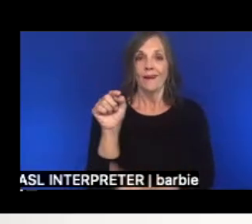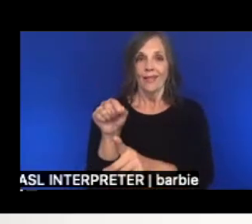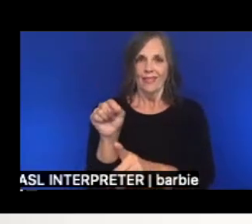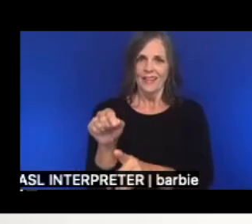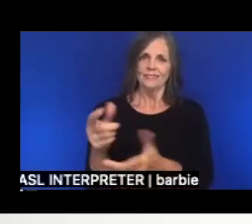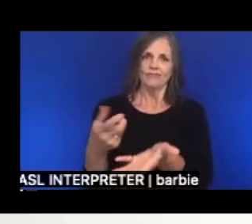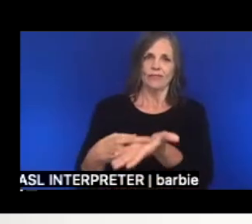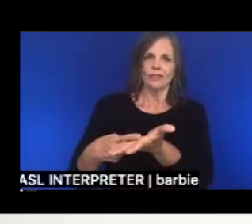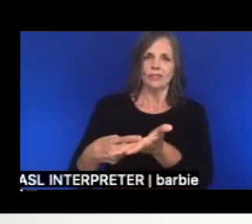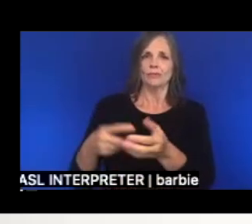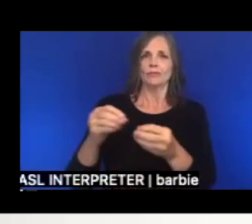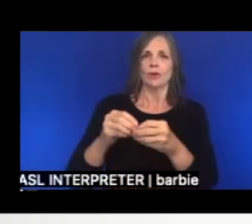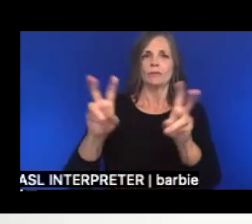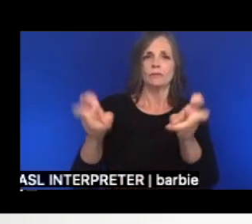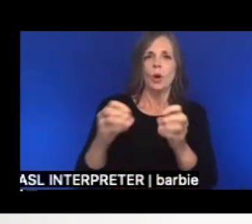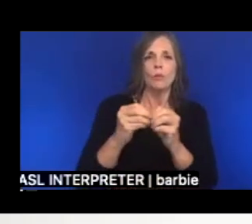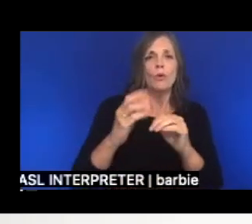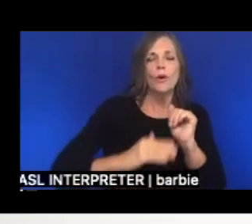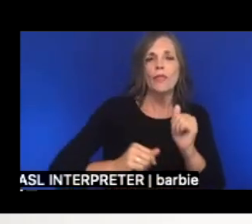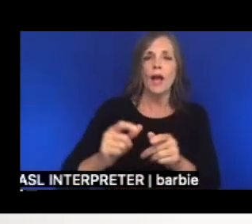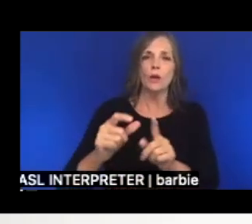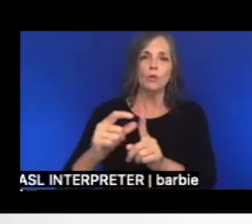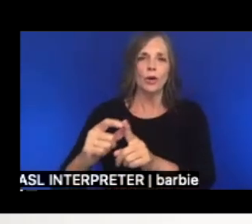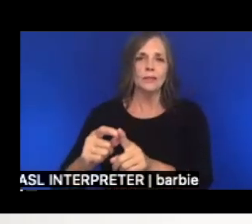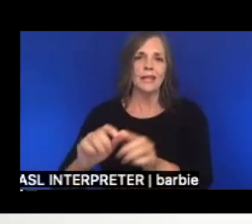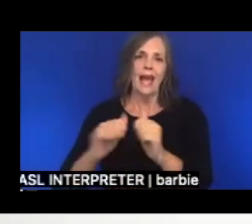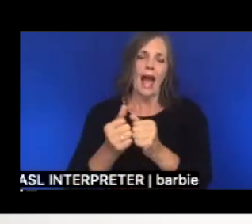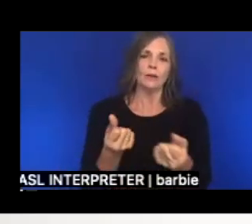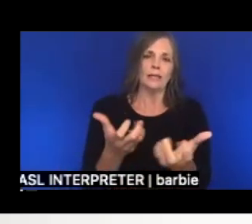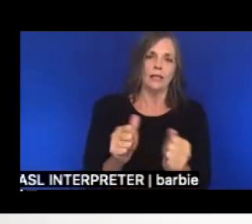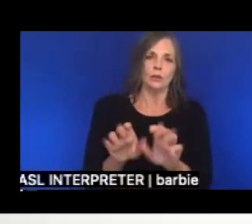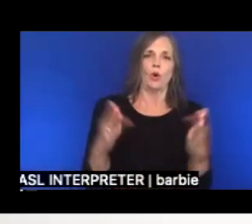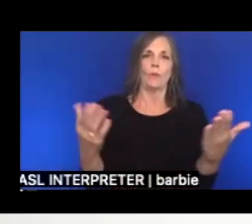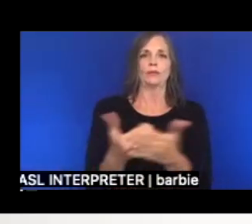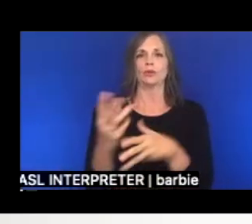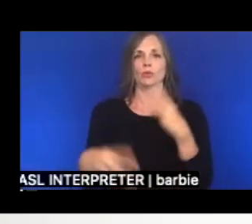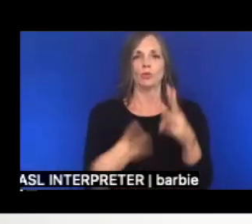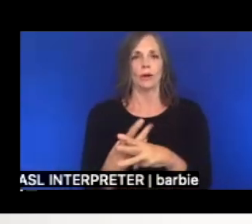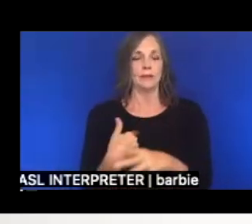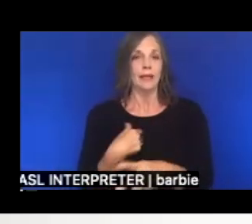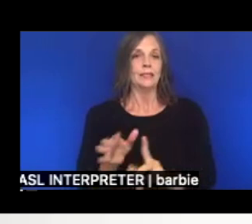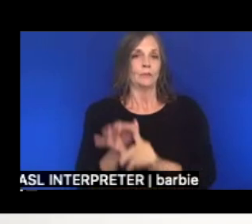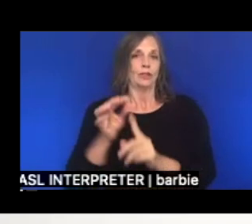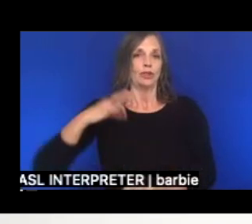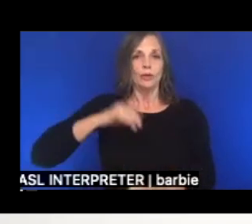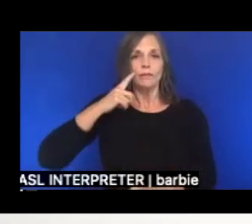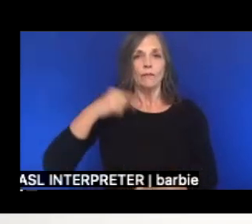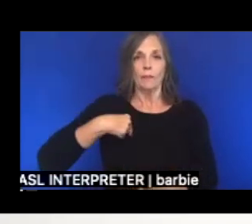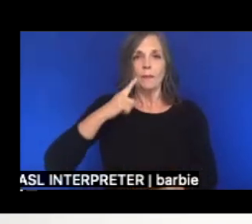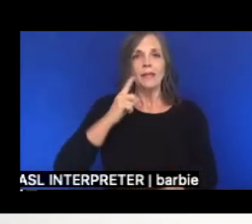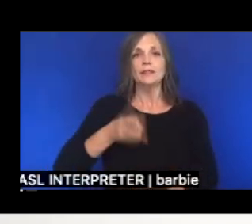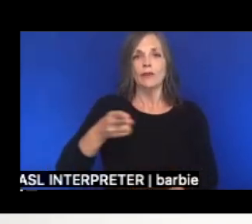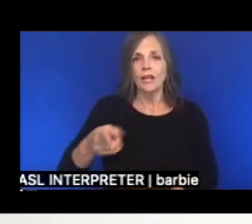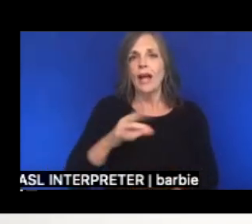useful conversation for me because I am hard of hearing. And I also work with the Cloud Native Computing Foundation with the Deaf and Hard